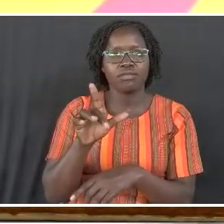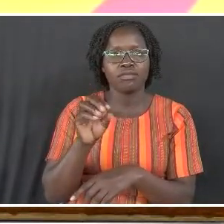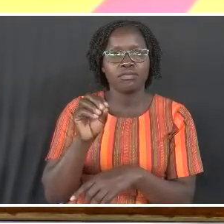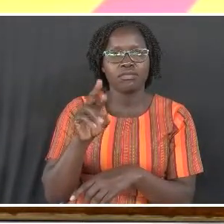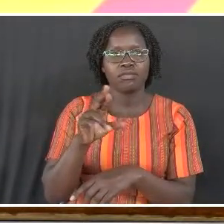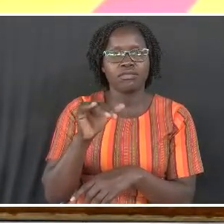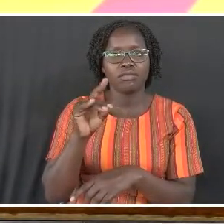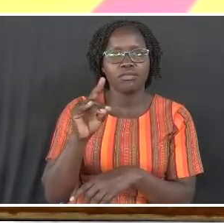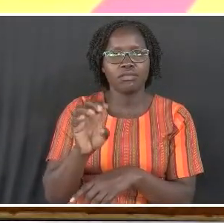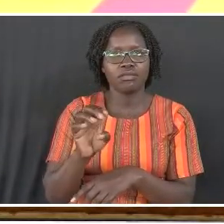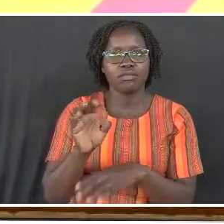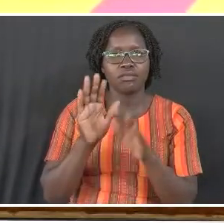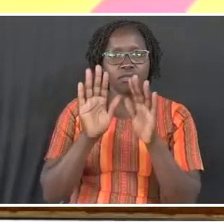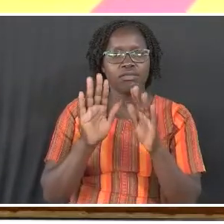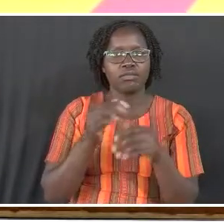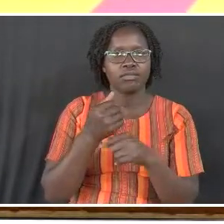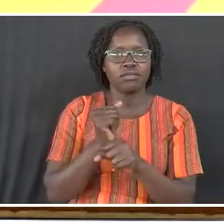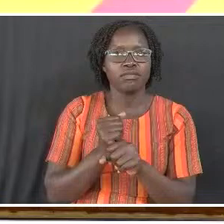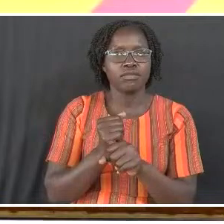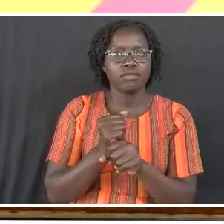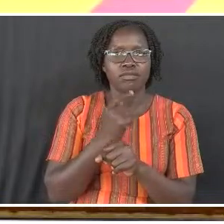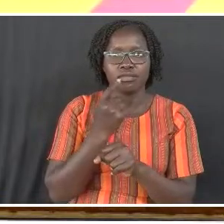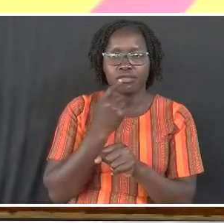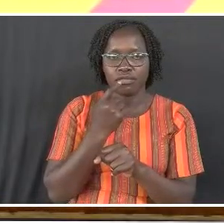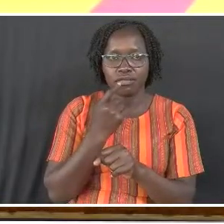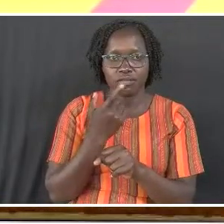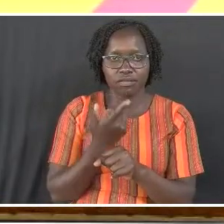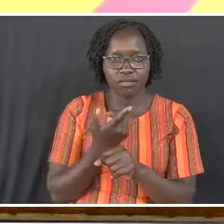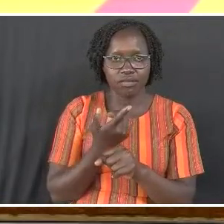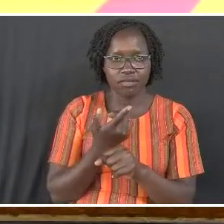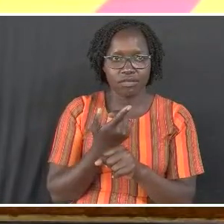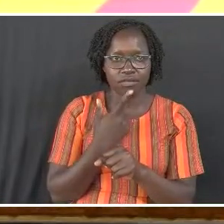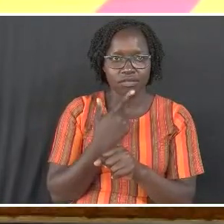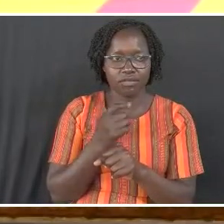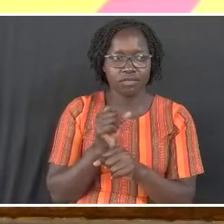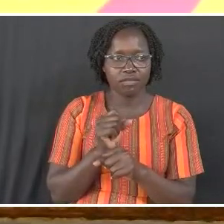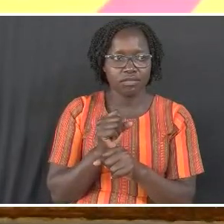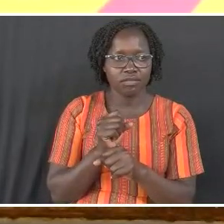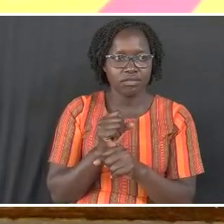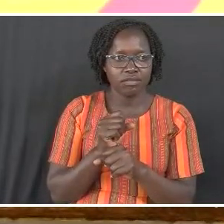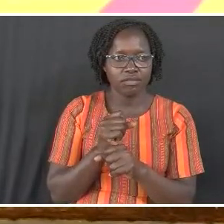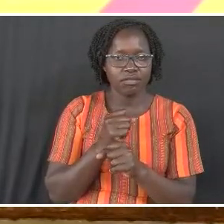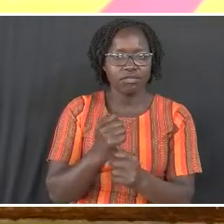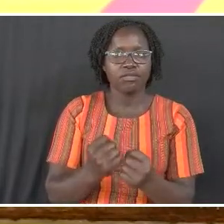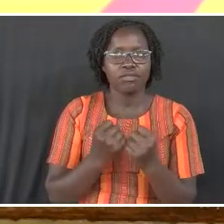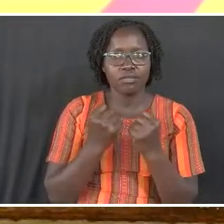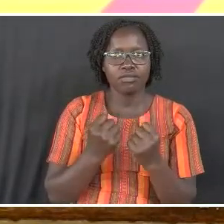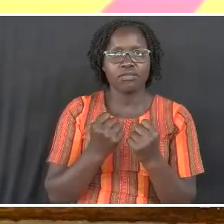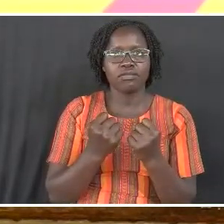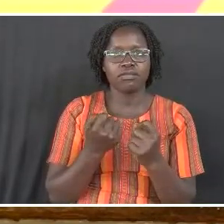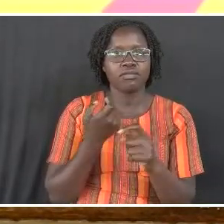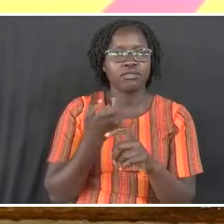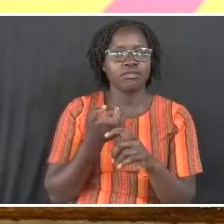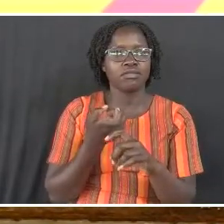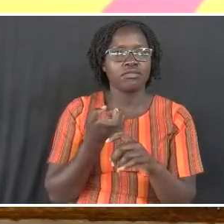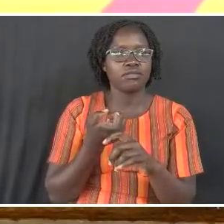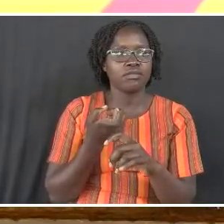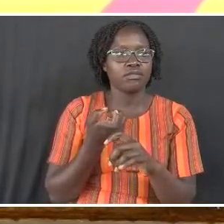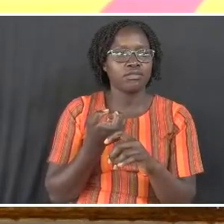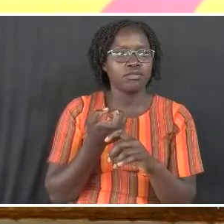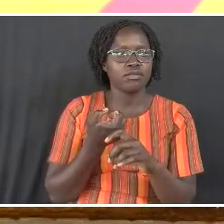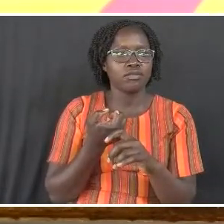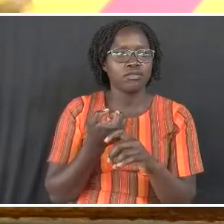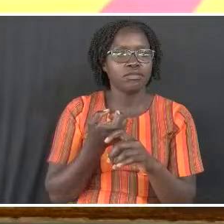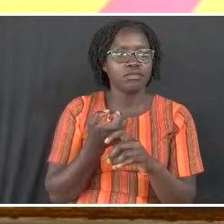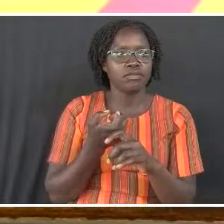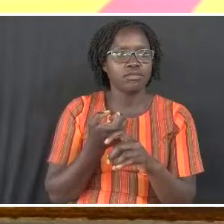very important in the formation of your teeth. Yeah, they strengthen the bones. So fluoride,